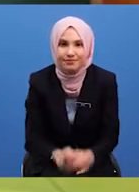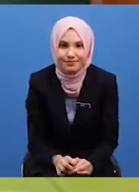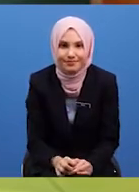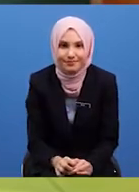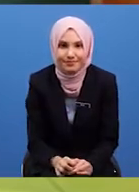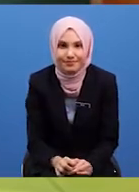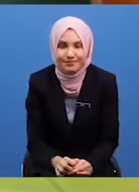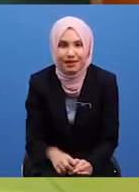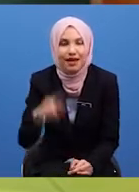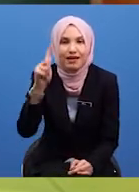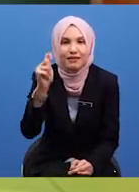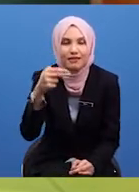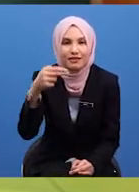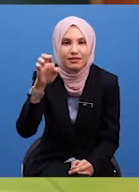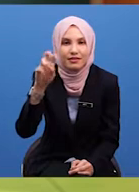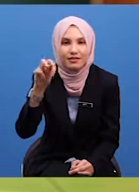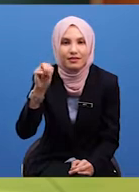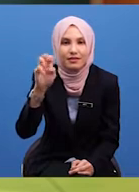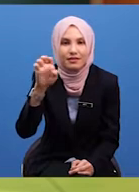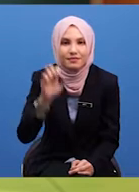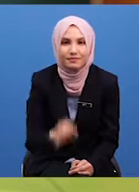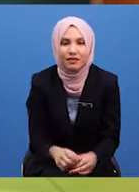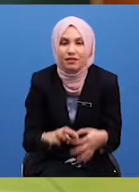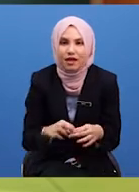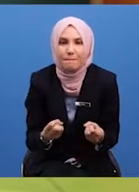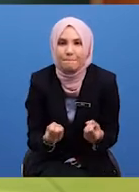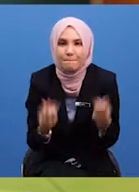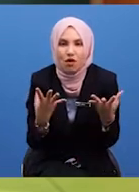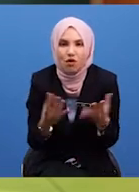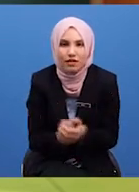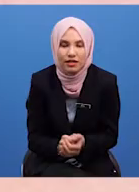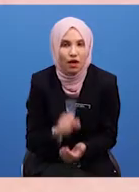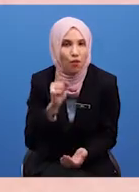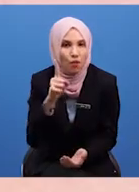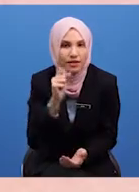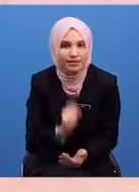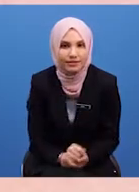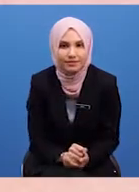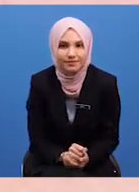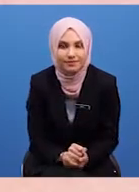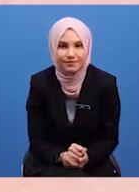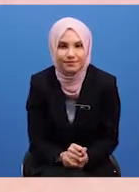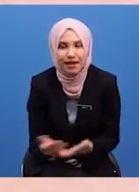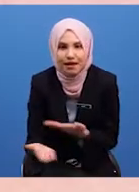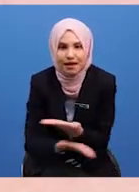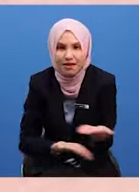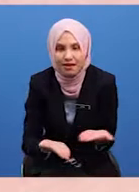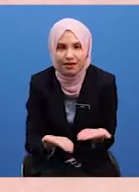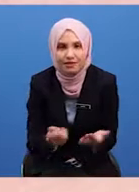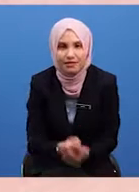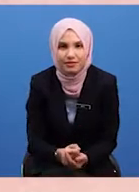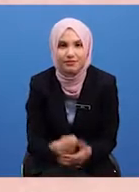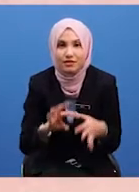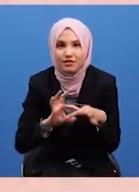is a theme. A story can have more than one theme. Here are the themes in this